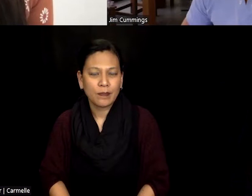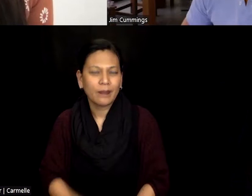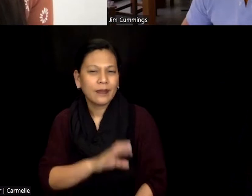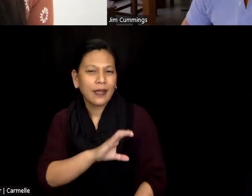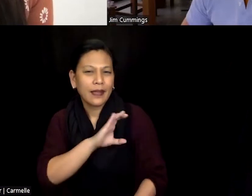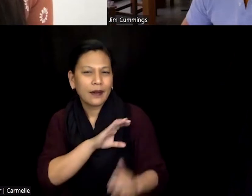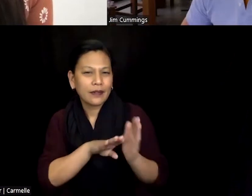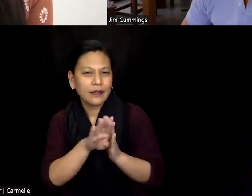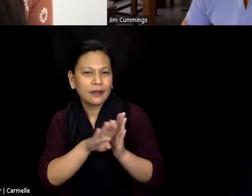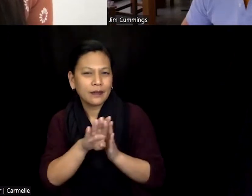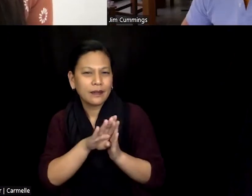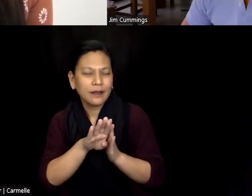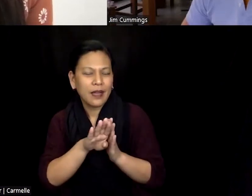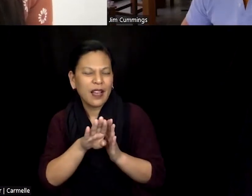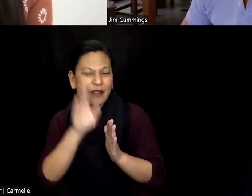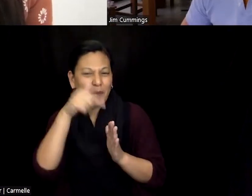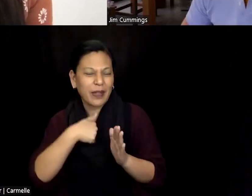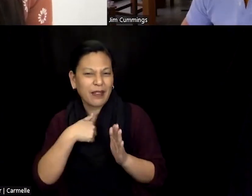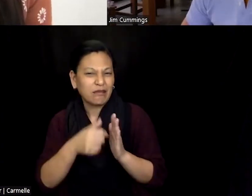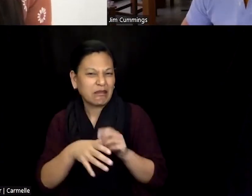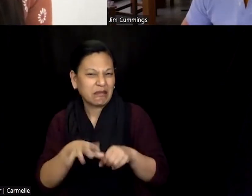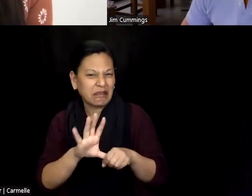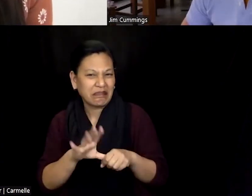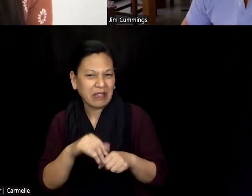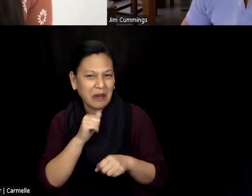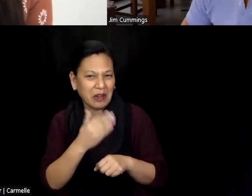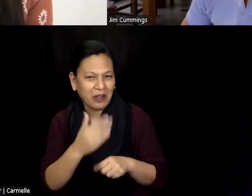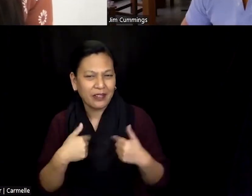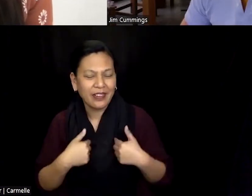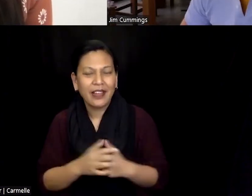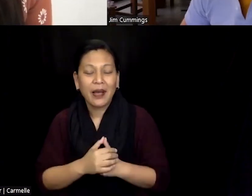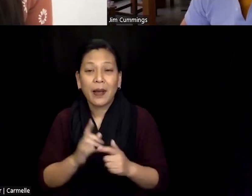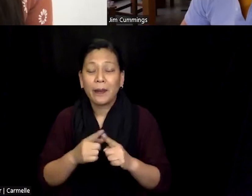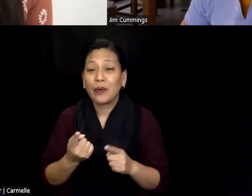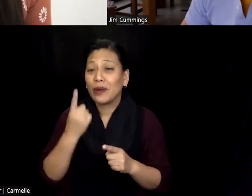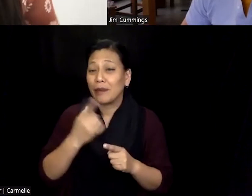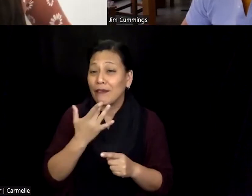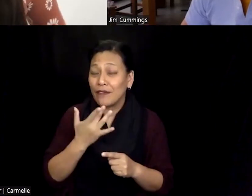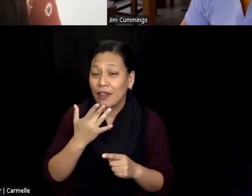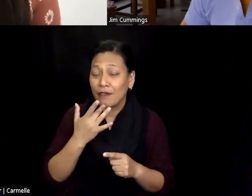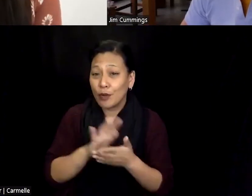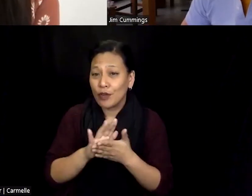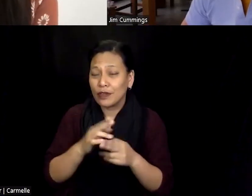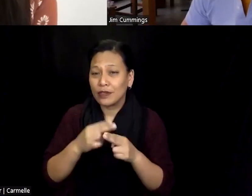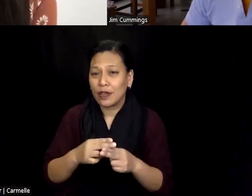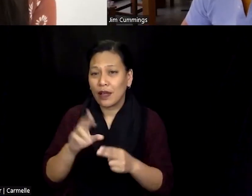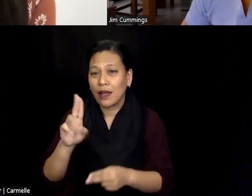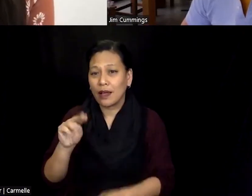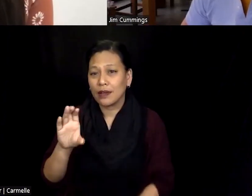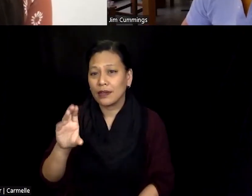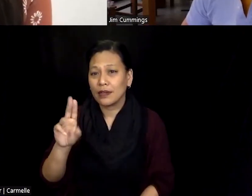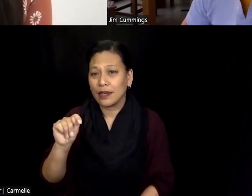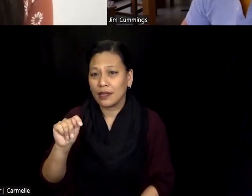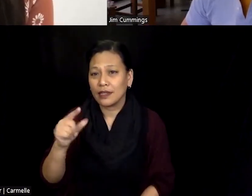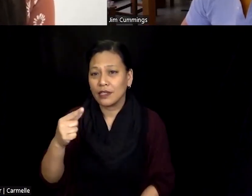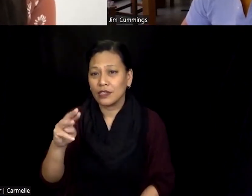Character development I'm bad at. I think one of my favorite movies of the last few years was Uncut Gems, and he doesn't change